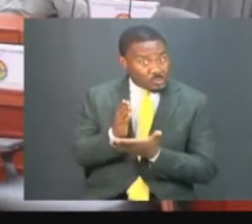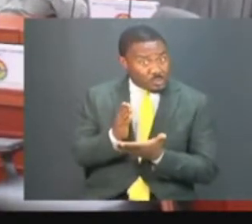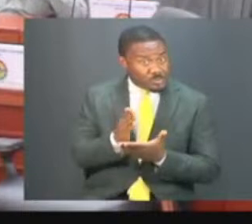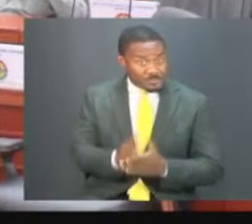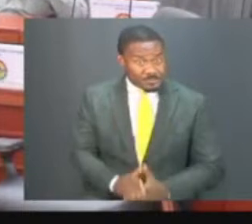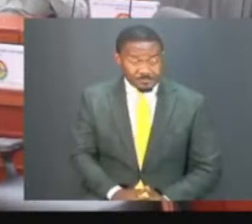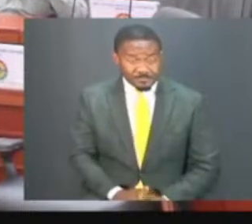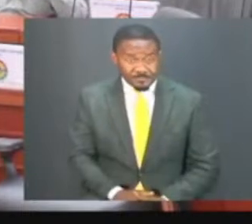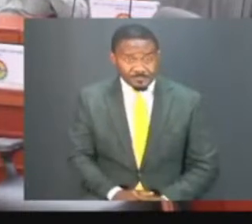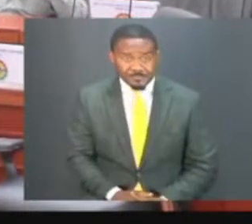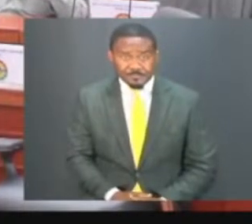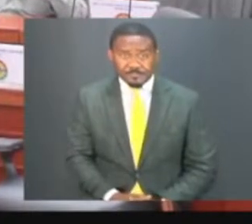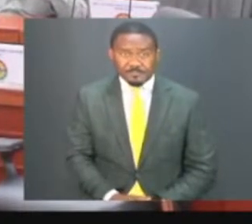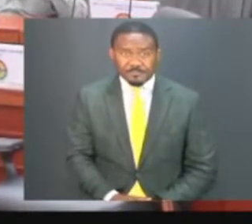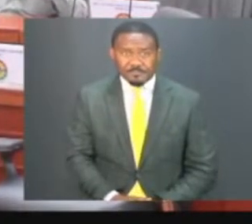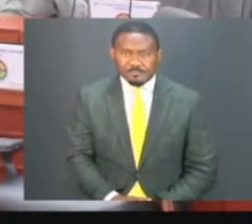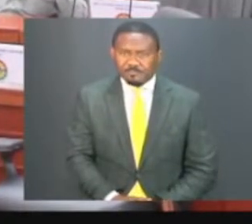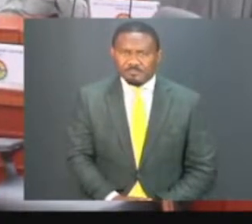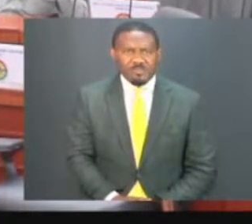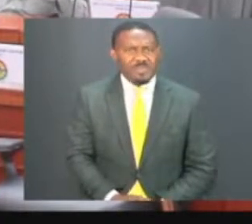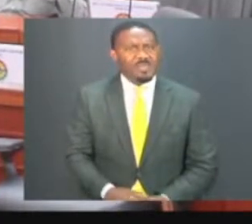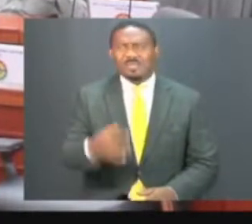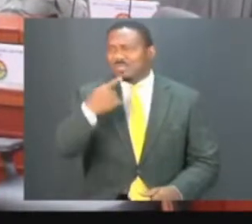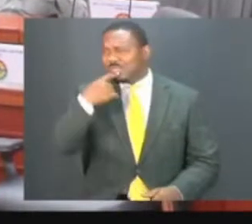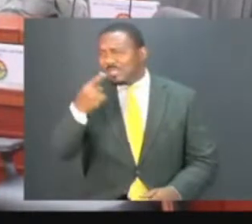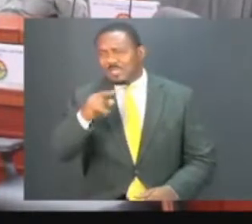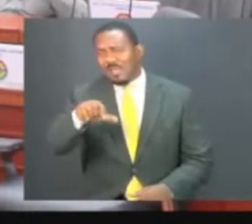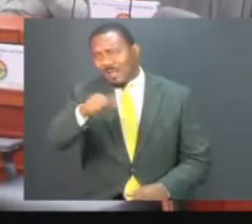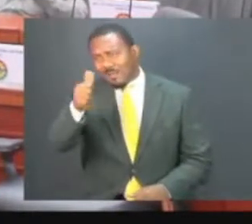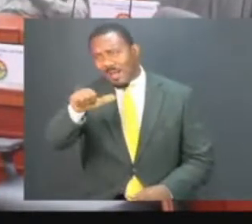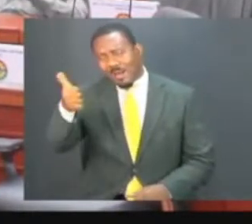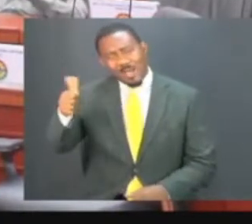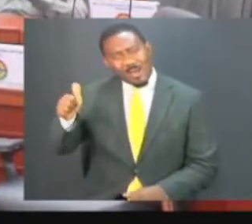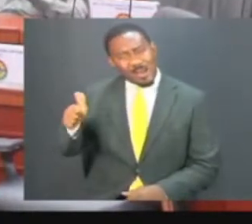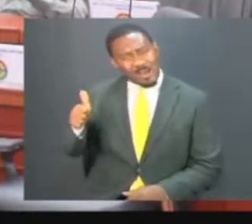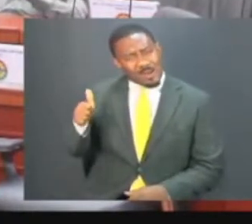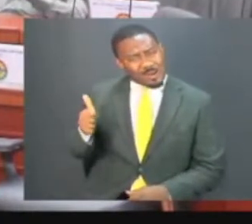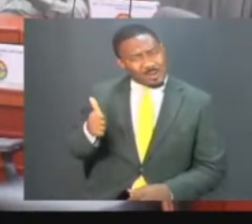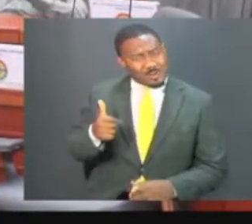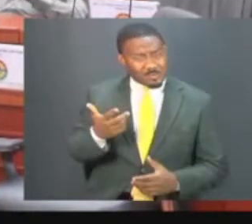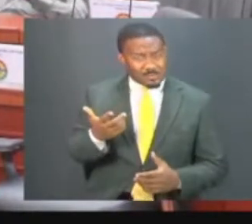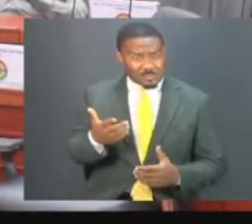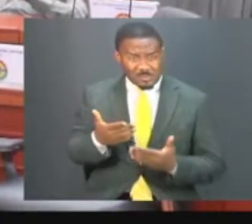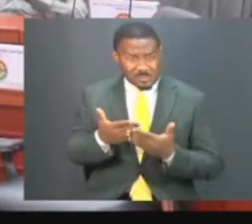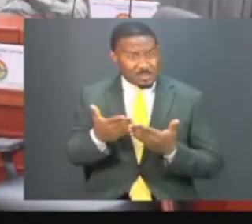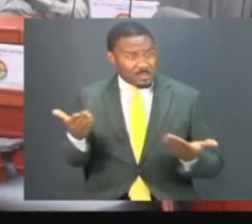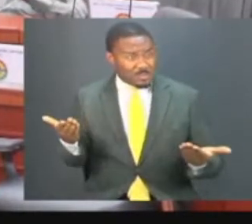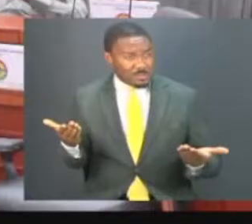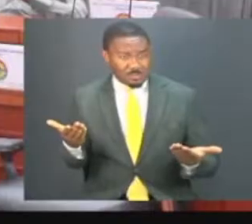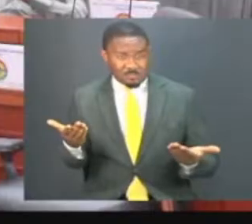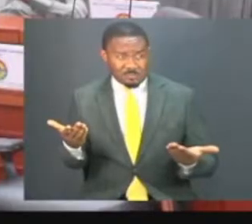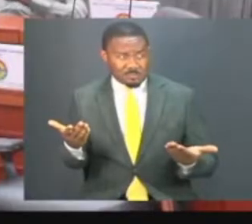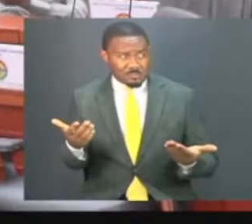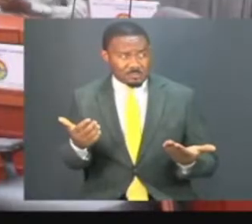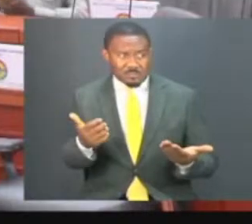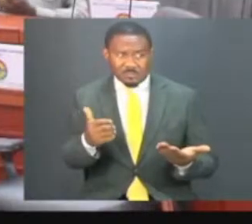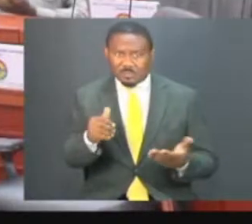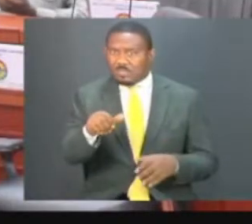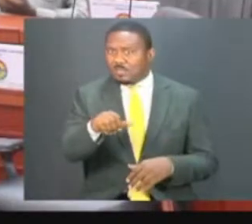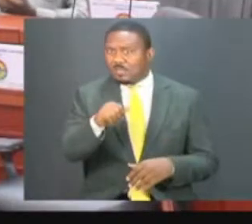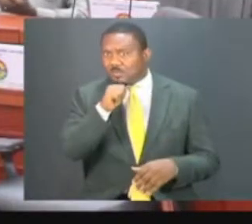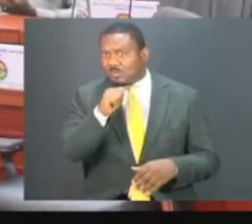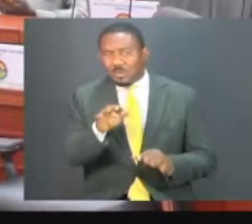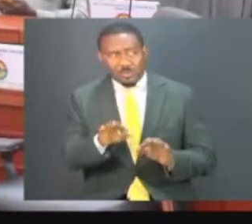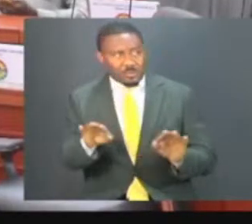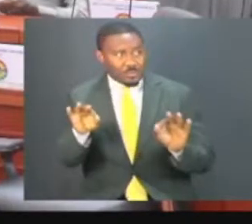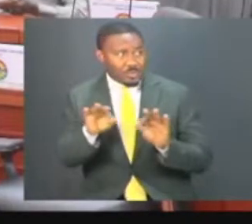He went on several tangents, raising irrelevant matters. Mr.